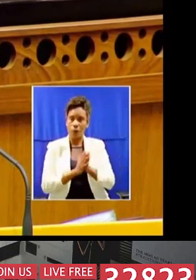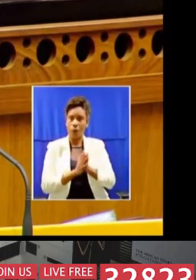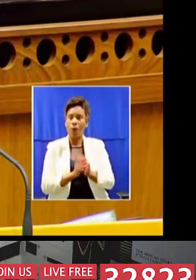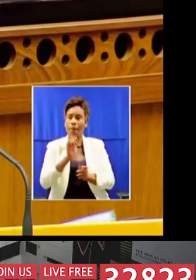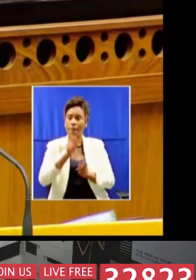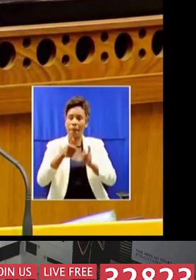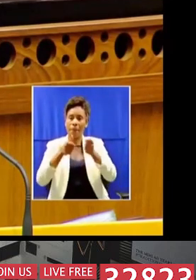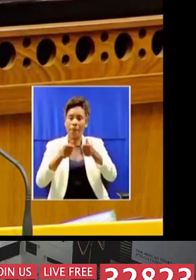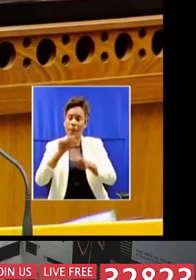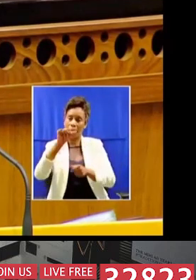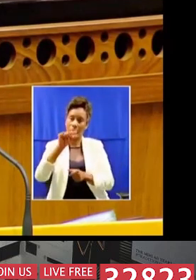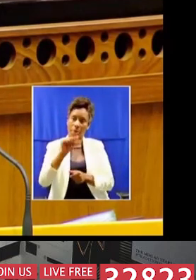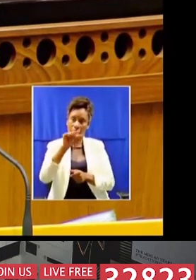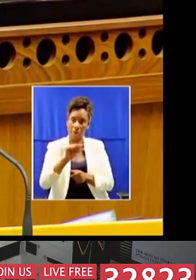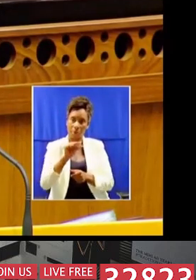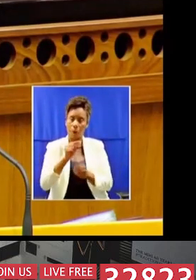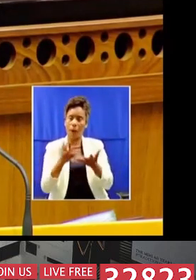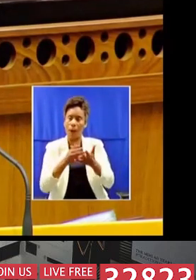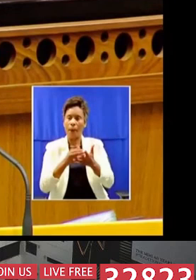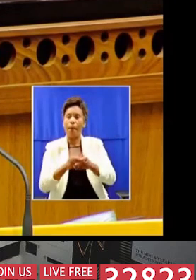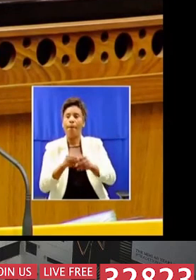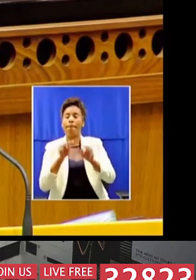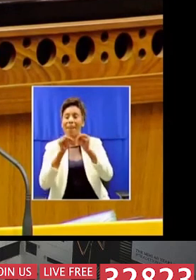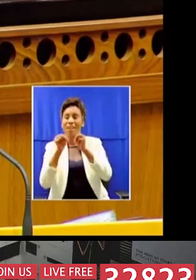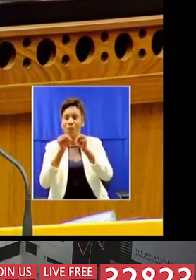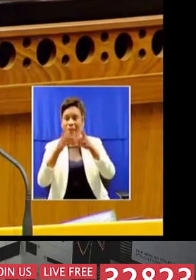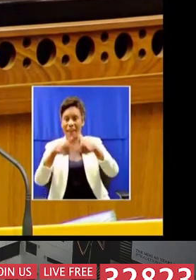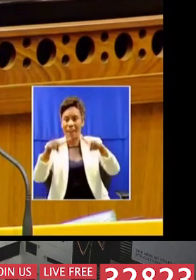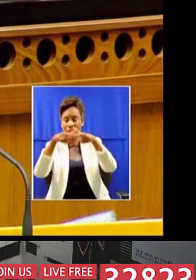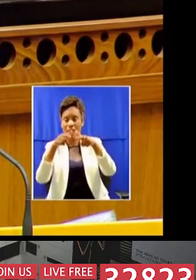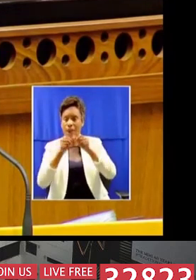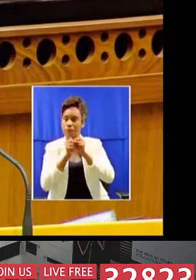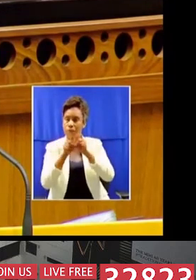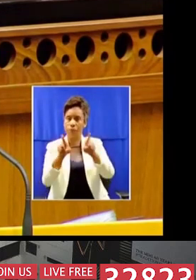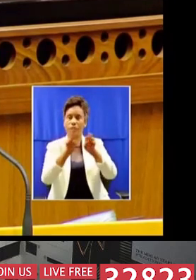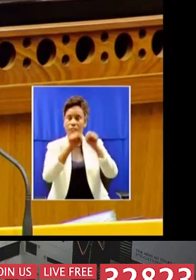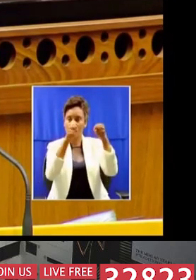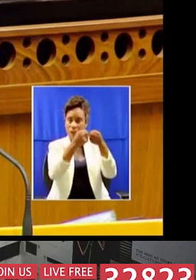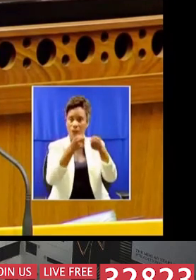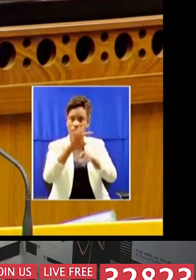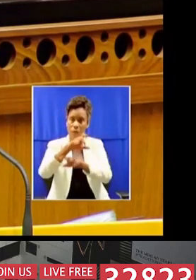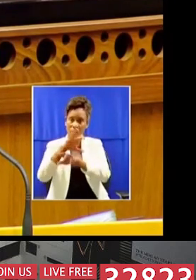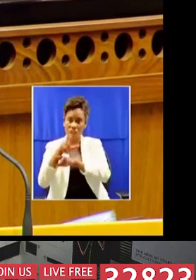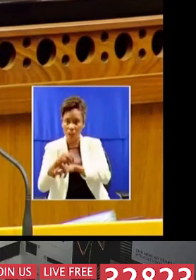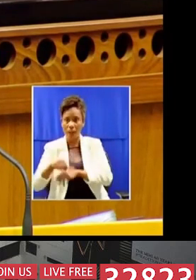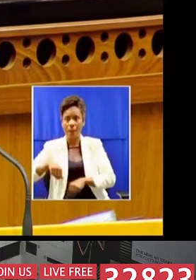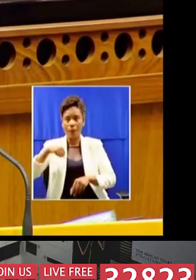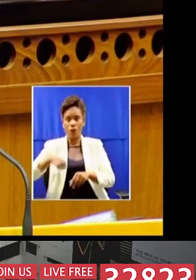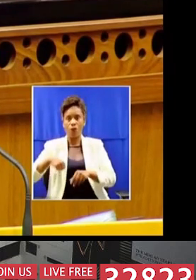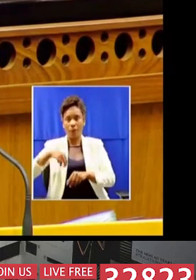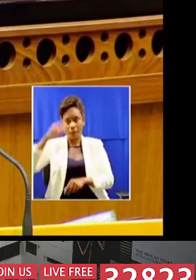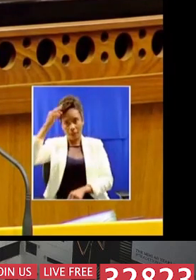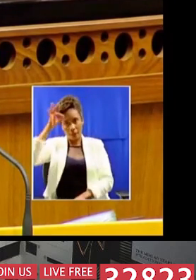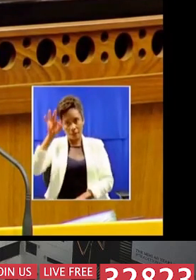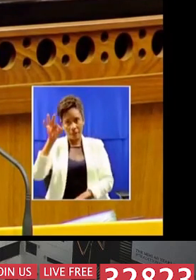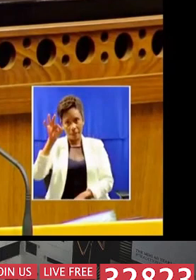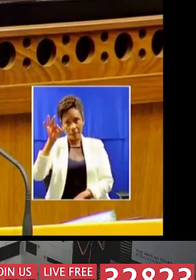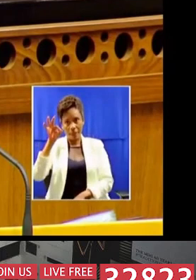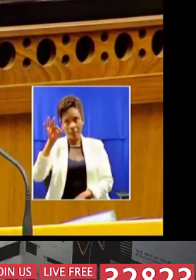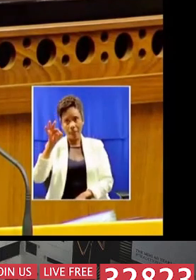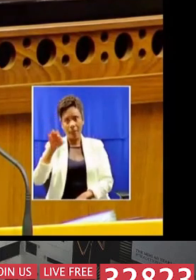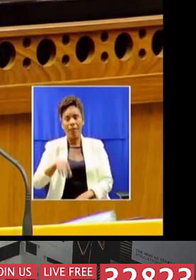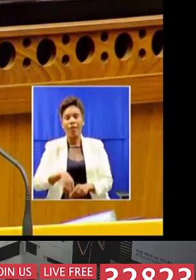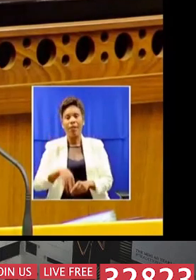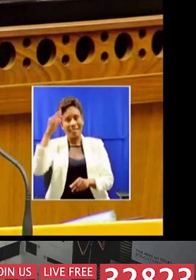to management-level positions across national, provincial, and municipal governments,